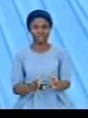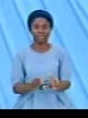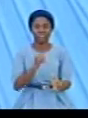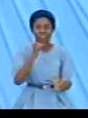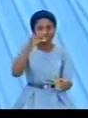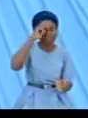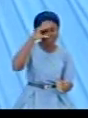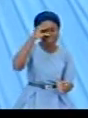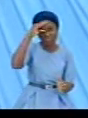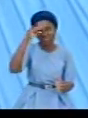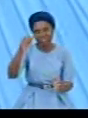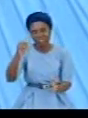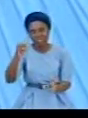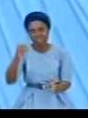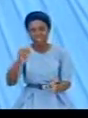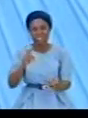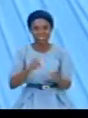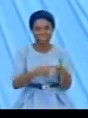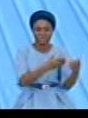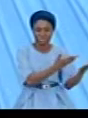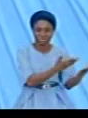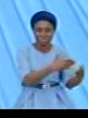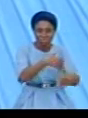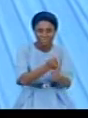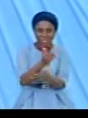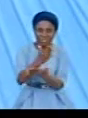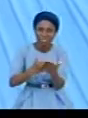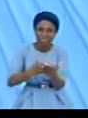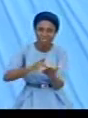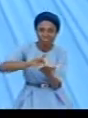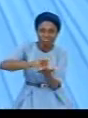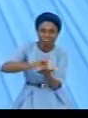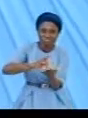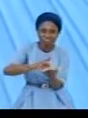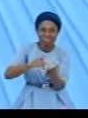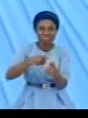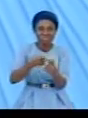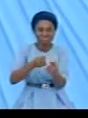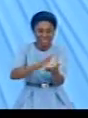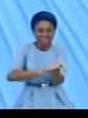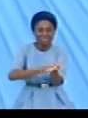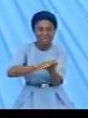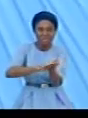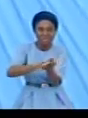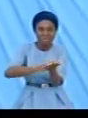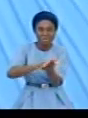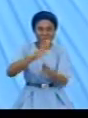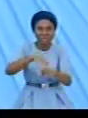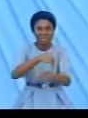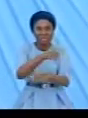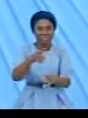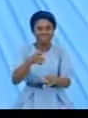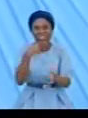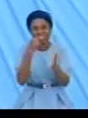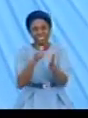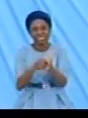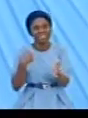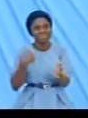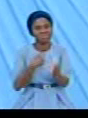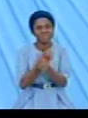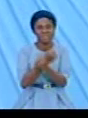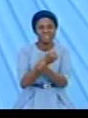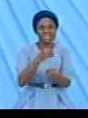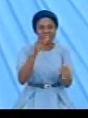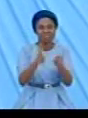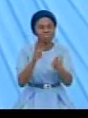some potion, some lotion, and then rub on you. And then people will love you. They will like you. They'll come